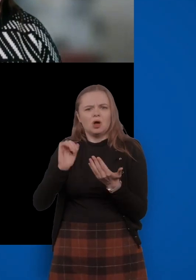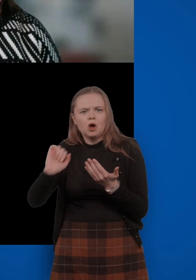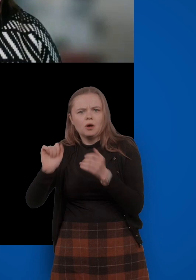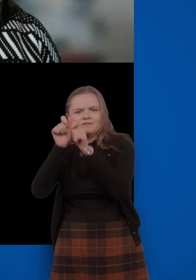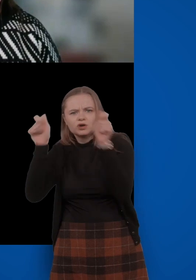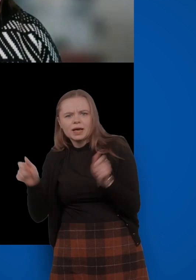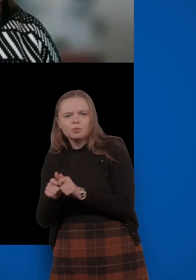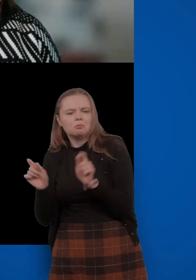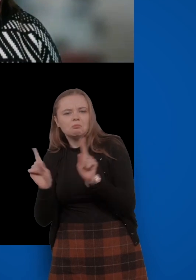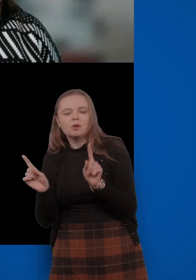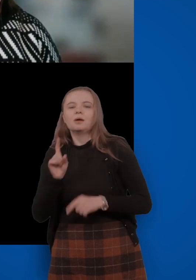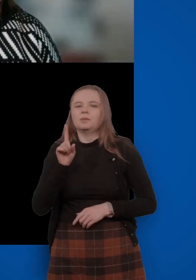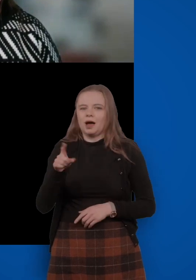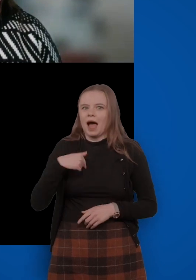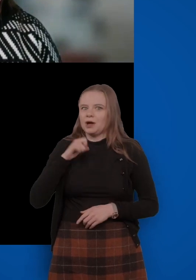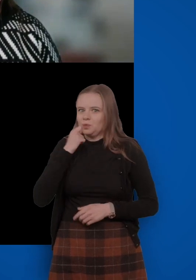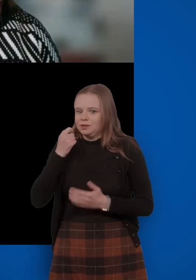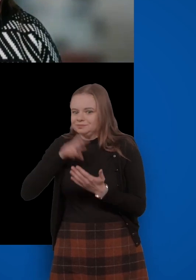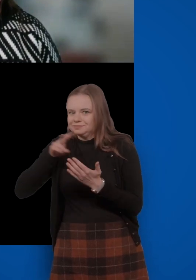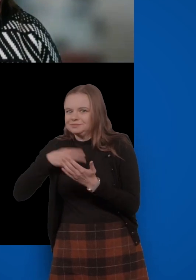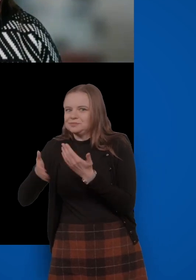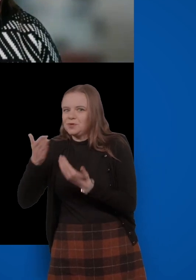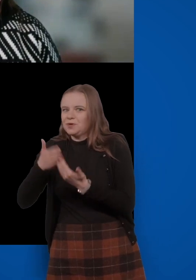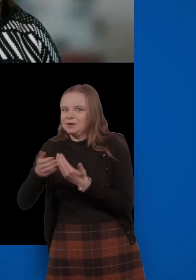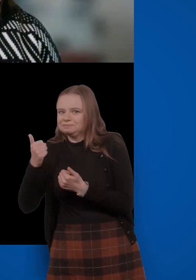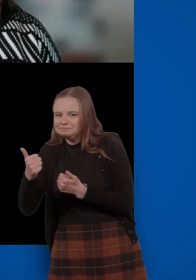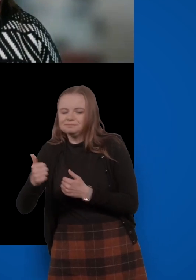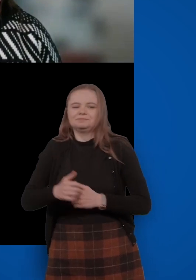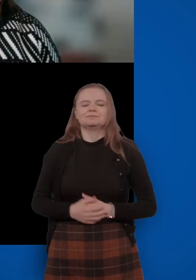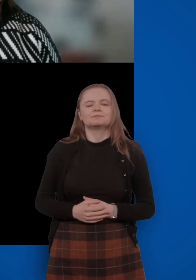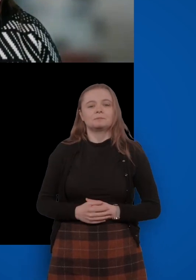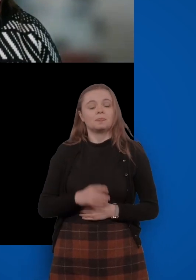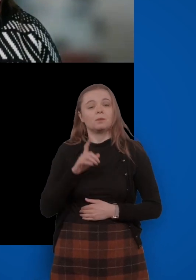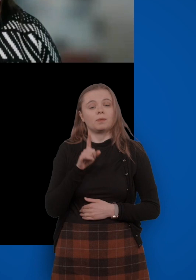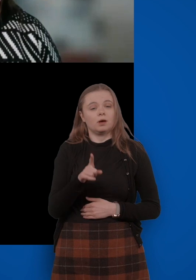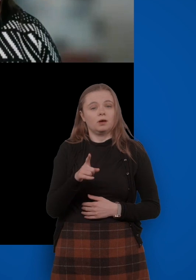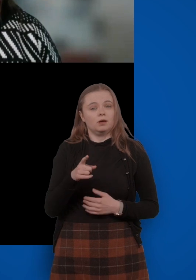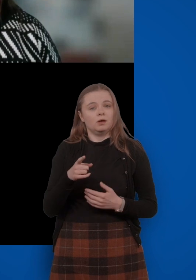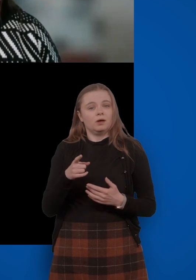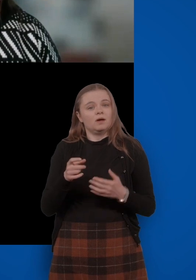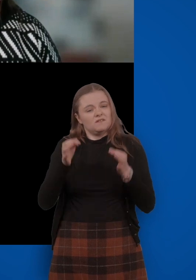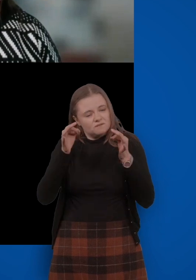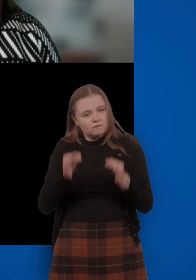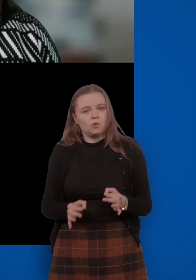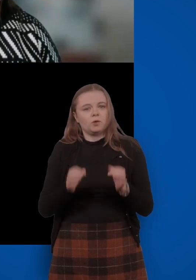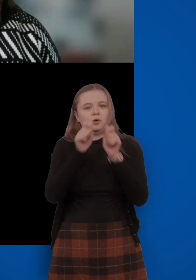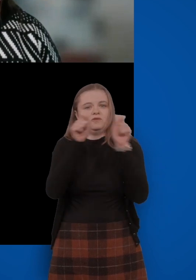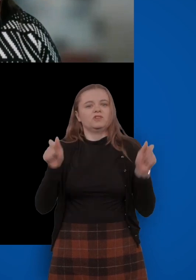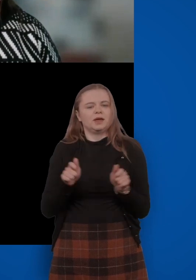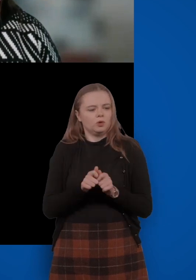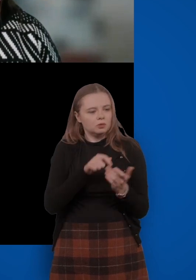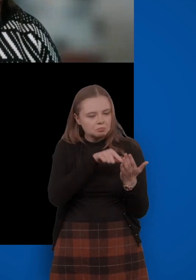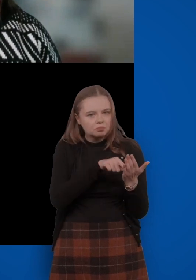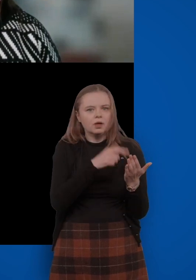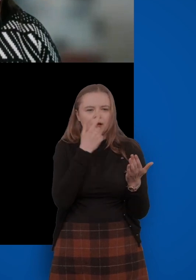I'm interested. I'm going to go and find out about it and maybe be in touch with you, Karen. I mean, I think a formal framework that allows you to assess